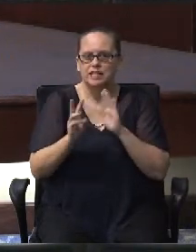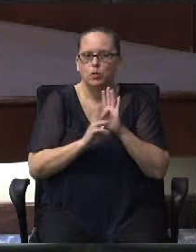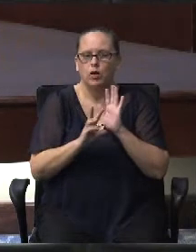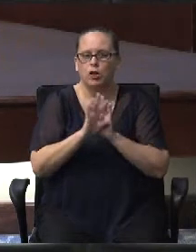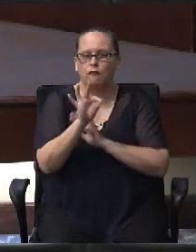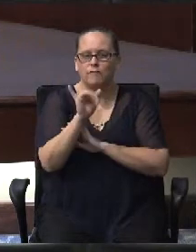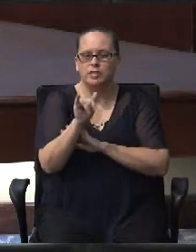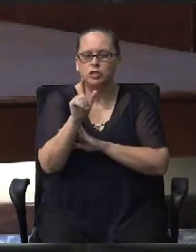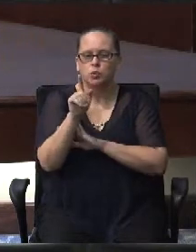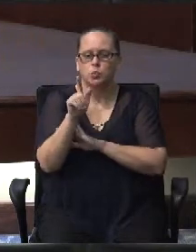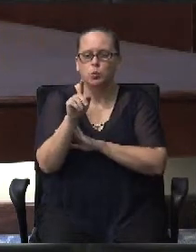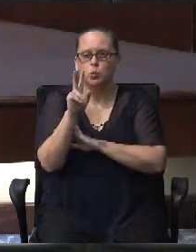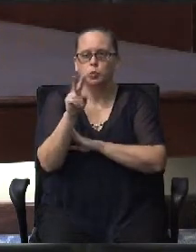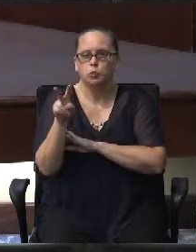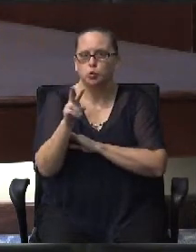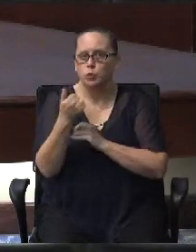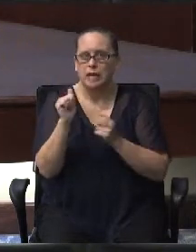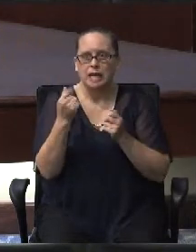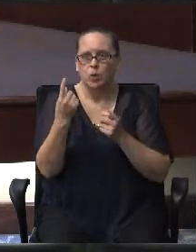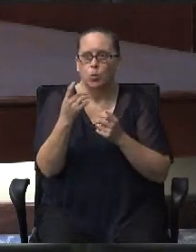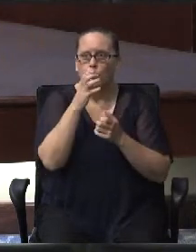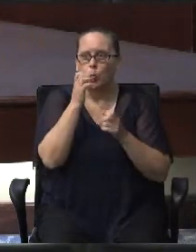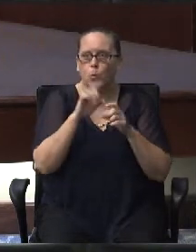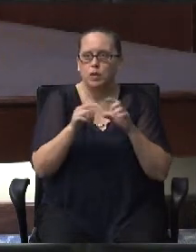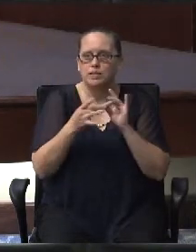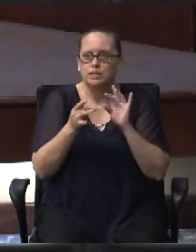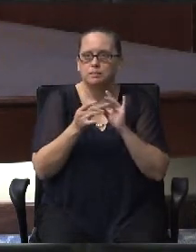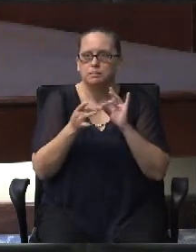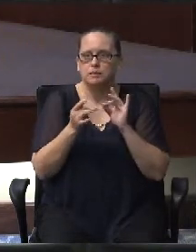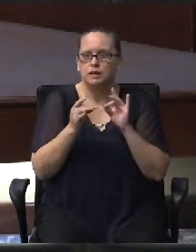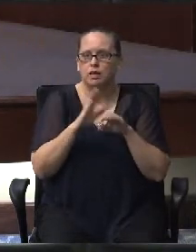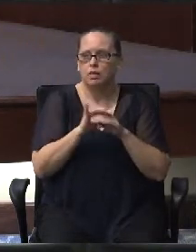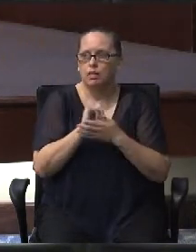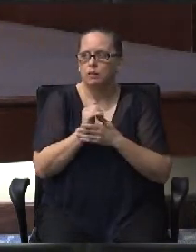year 2021 and 2022. Is there anyone who would like to speak on this item?